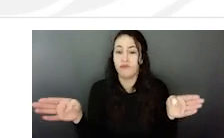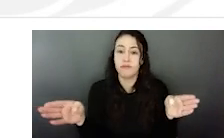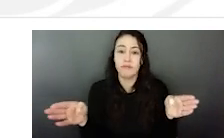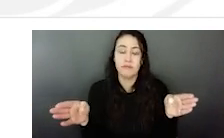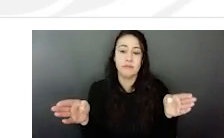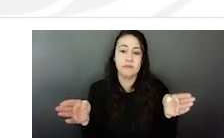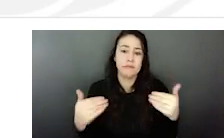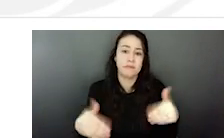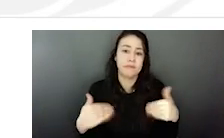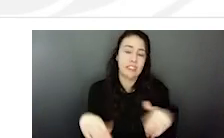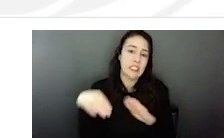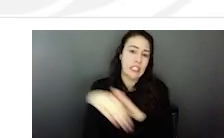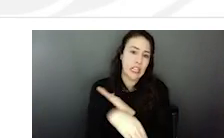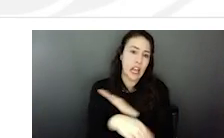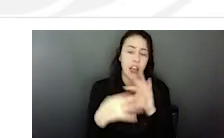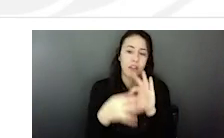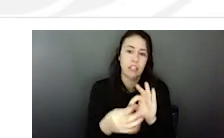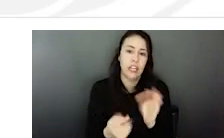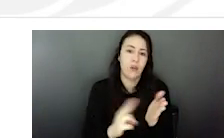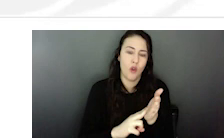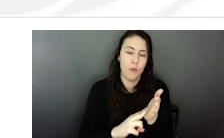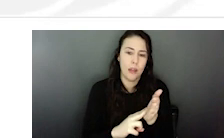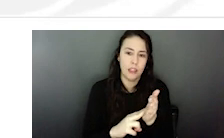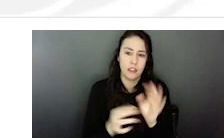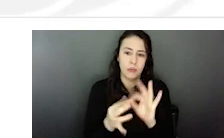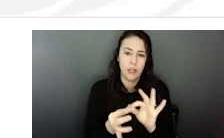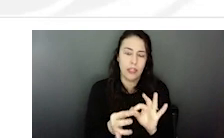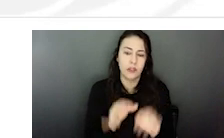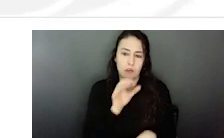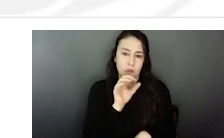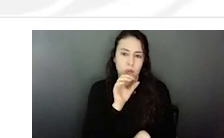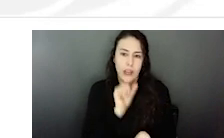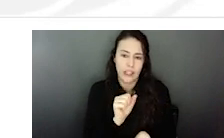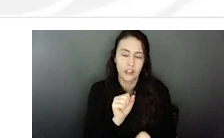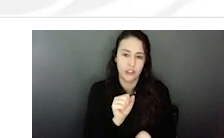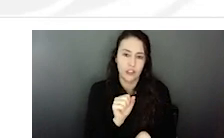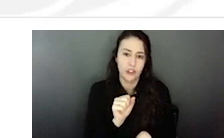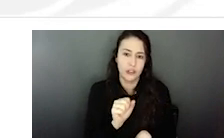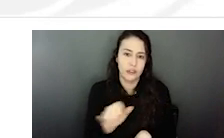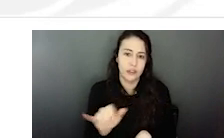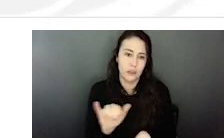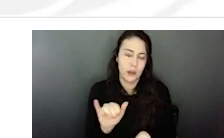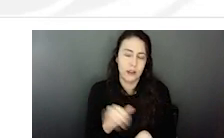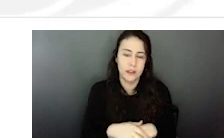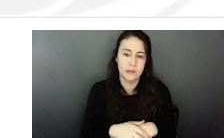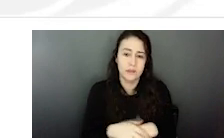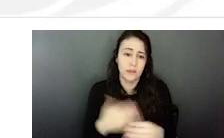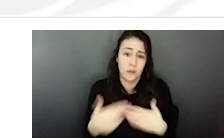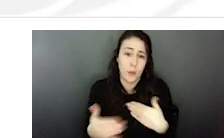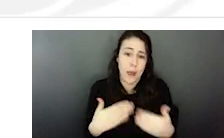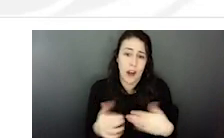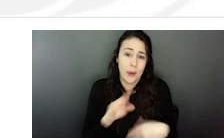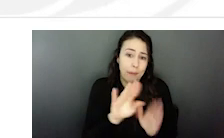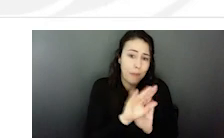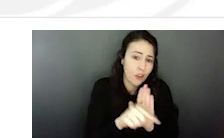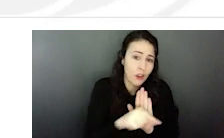declines in enrollment, in headcounts across the board for individuals in our colleges, no matter what their background and